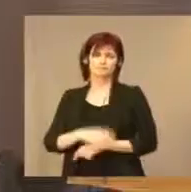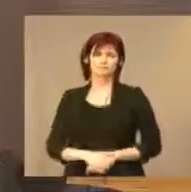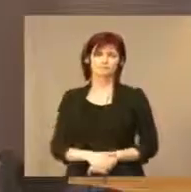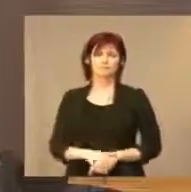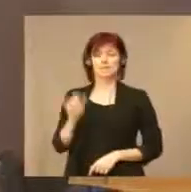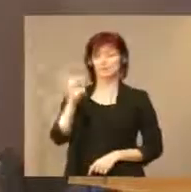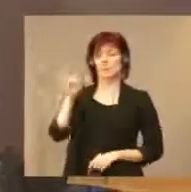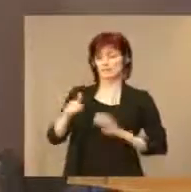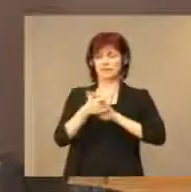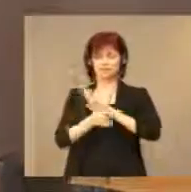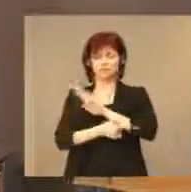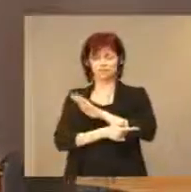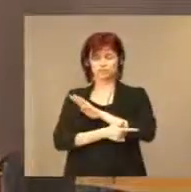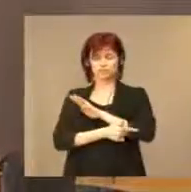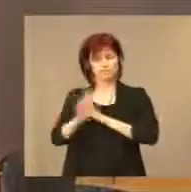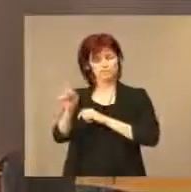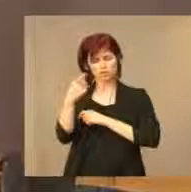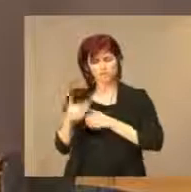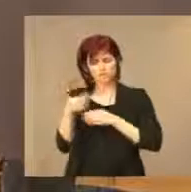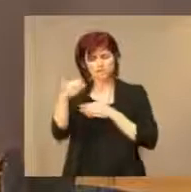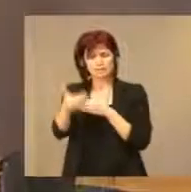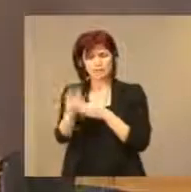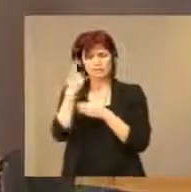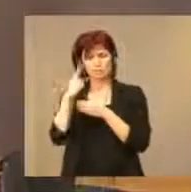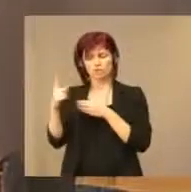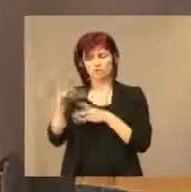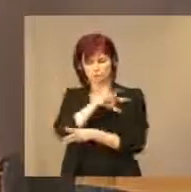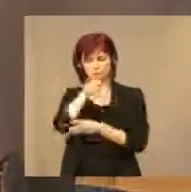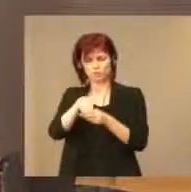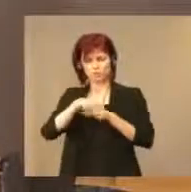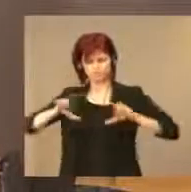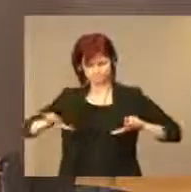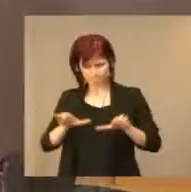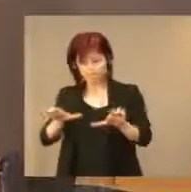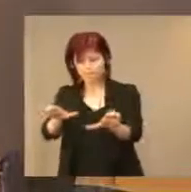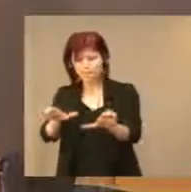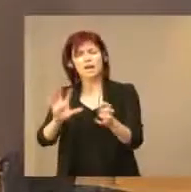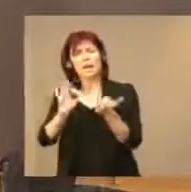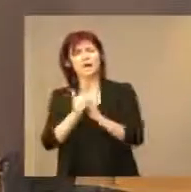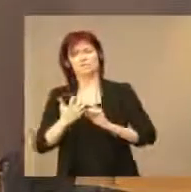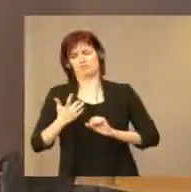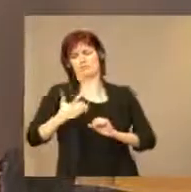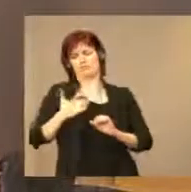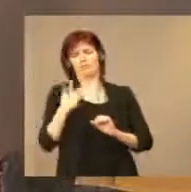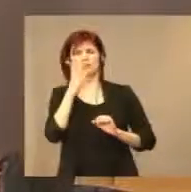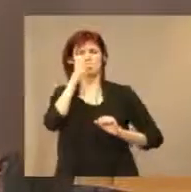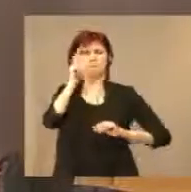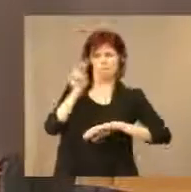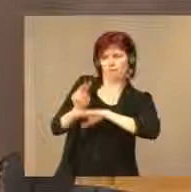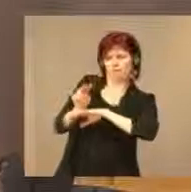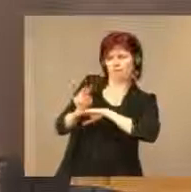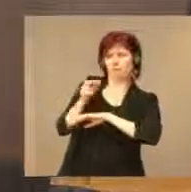this legislation is the first step in getting inclusion into action, what are your thoughts on how it will be monitored and